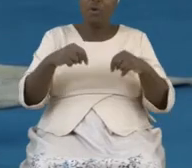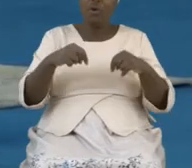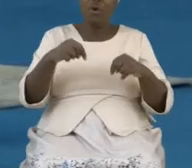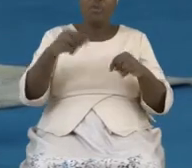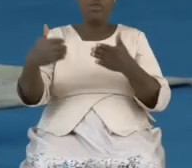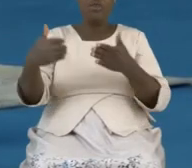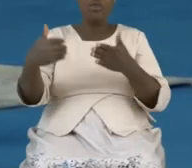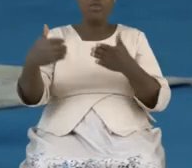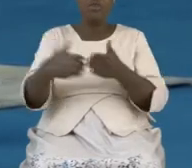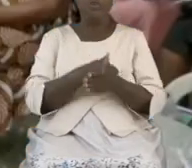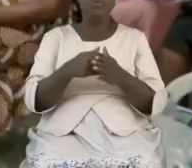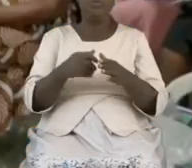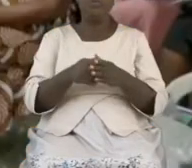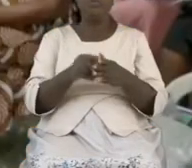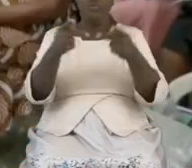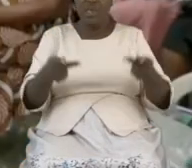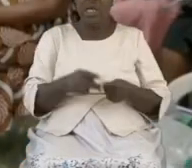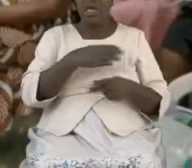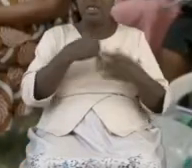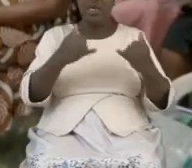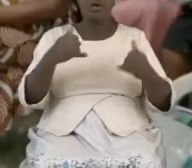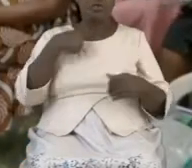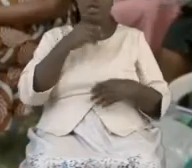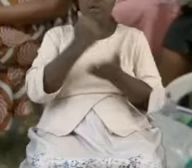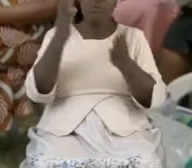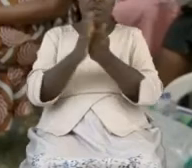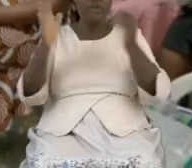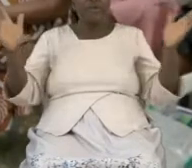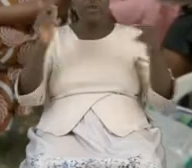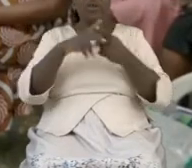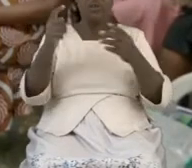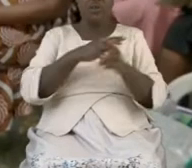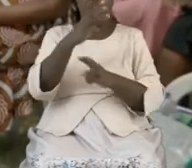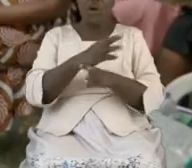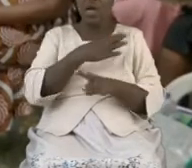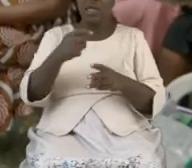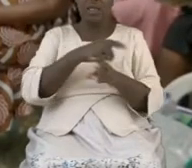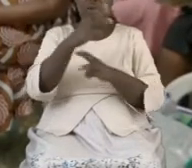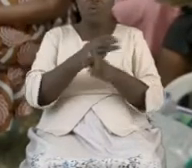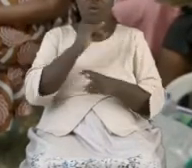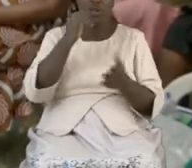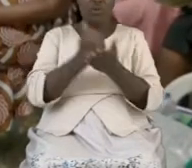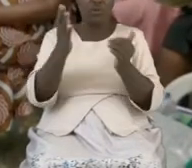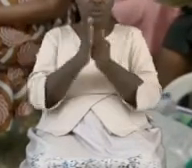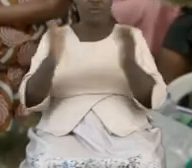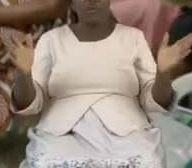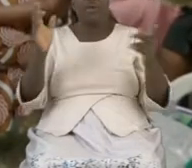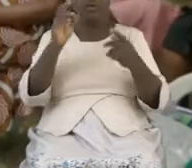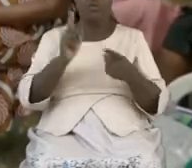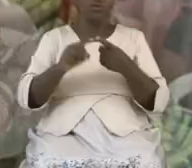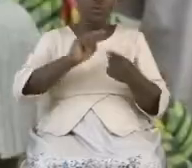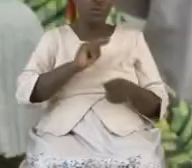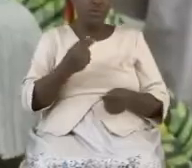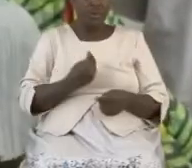and we are crucified to the world, and the world is crucified unto us.